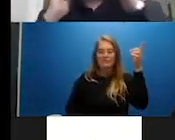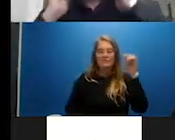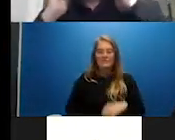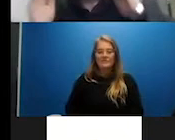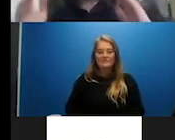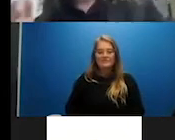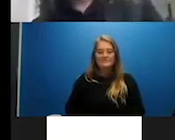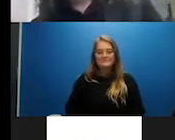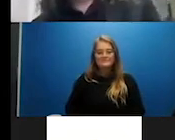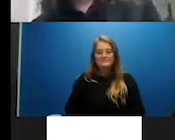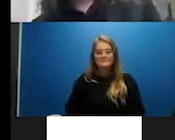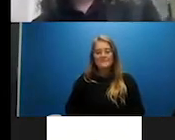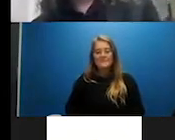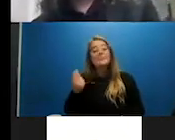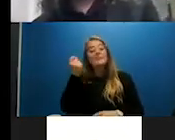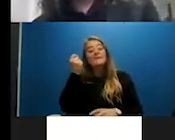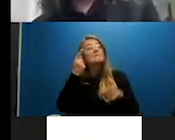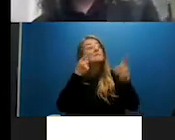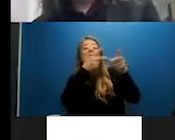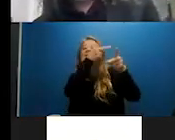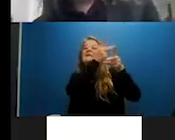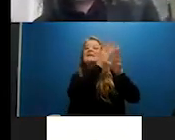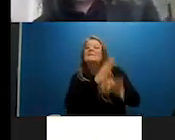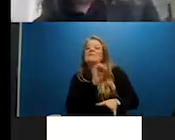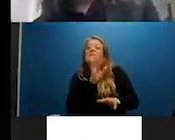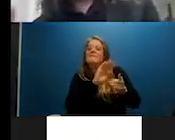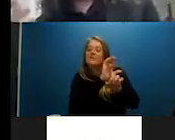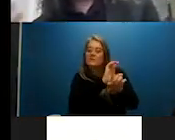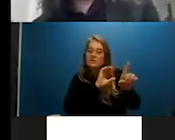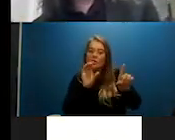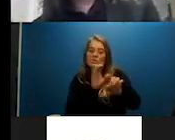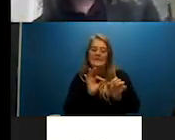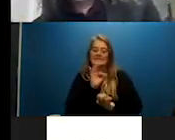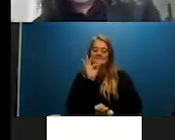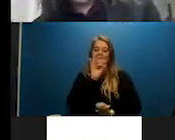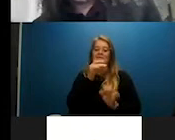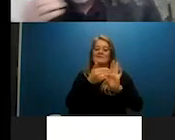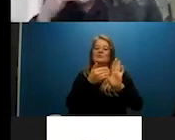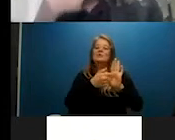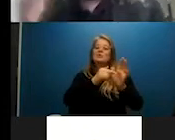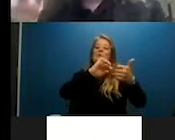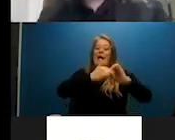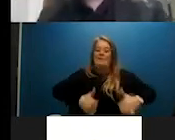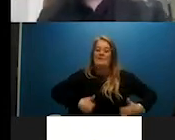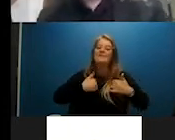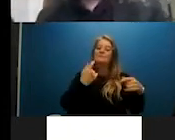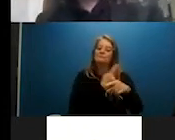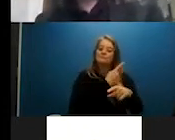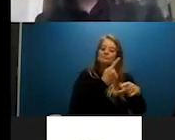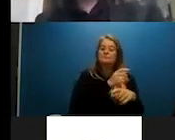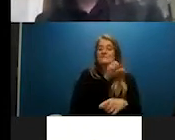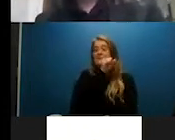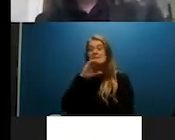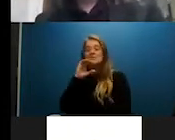finally, the elders are seen as the keepers of culture and spirit. They're showing us how to live in a good way, whereas seniors are just seen as